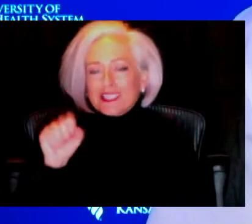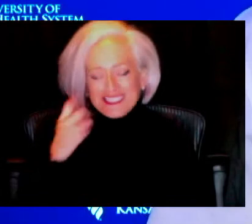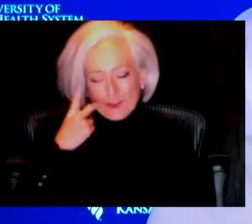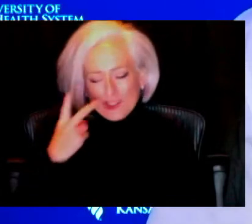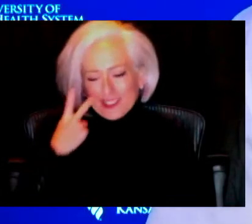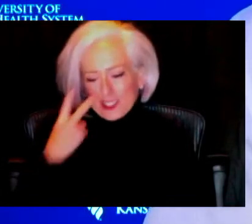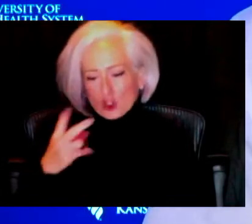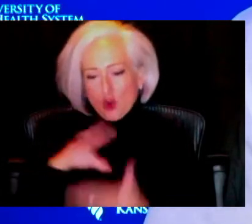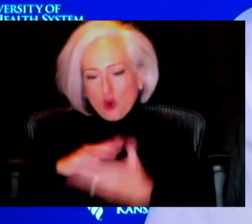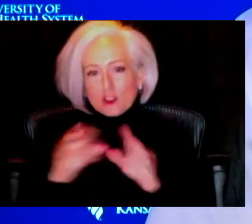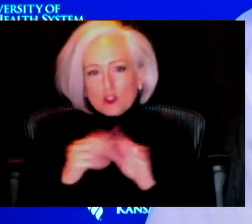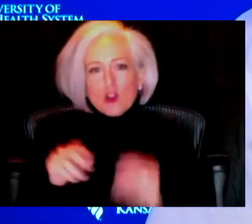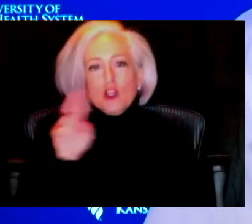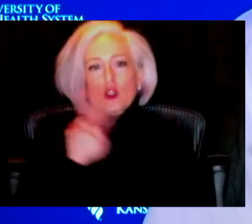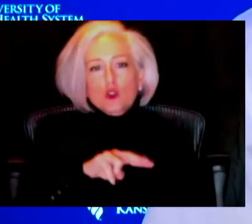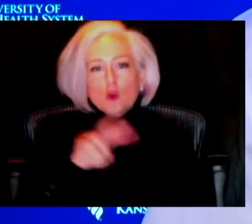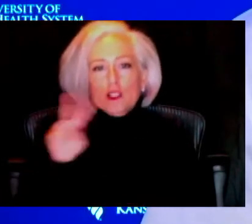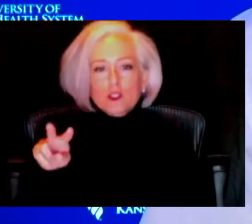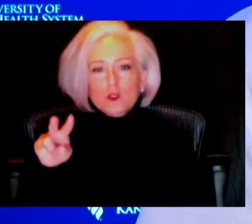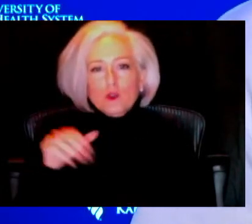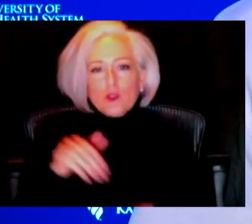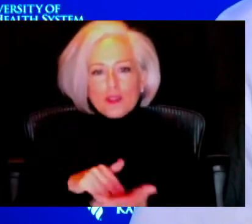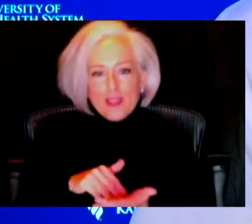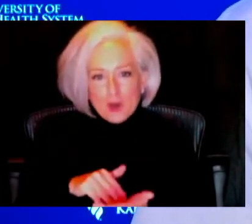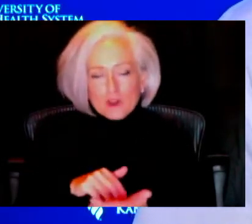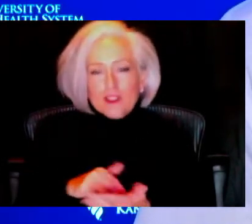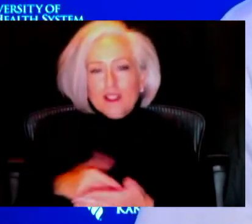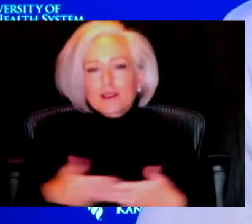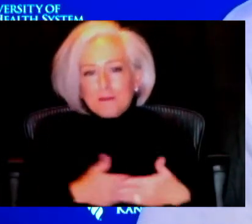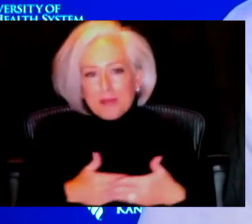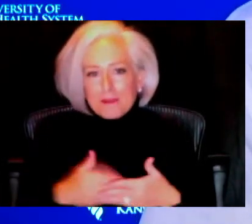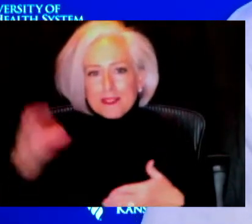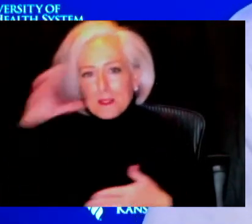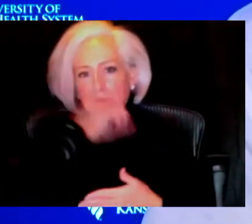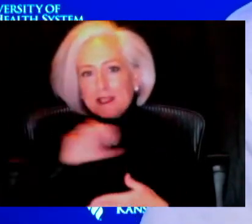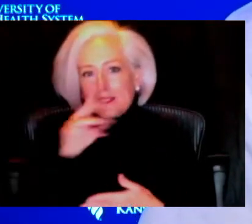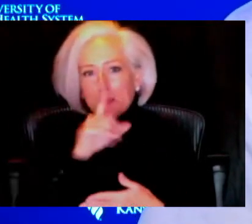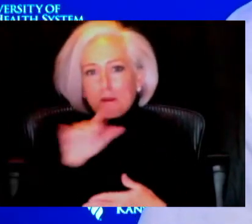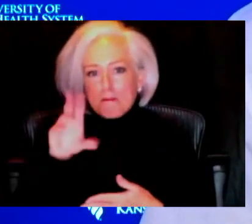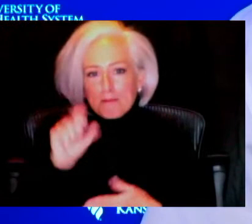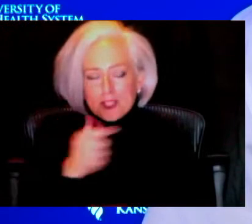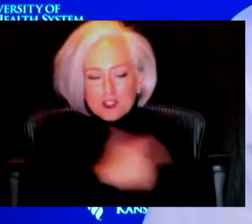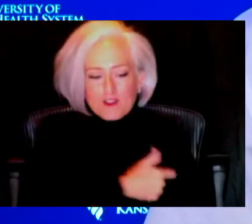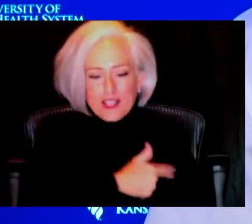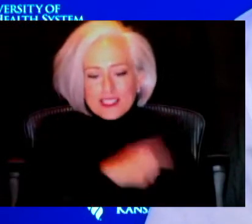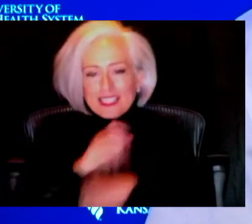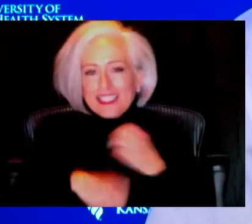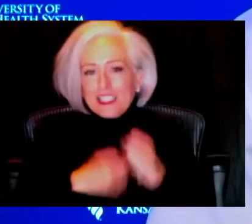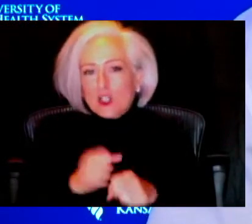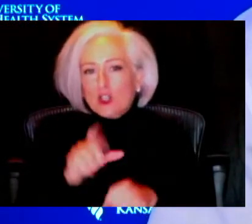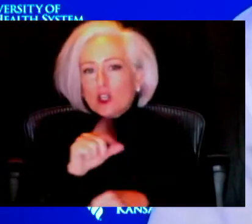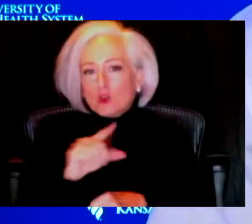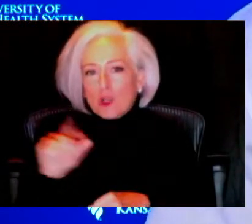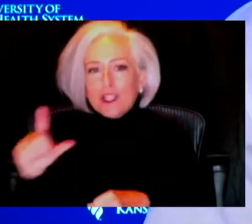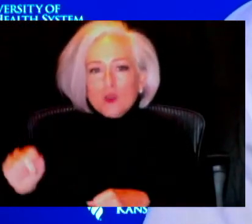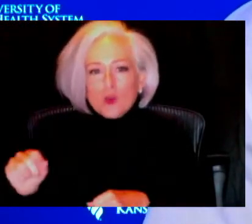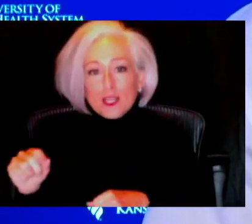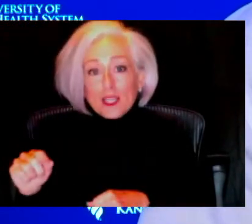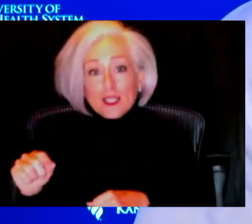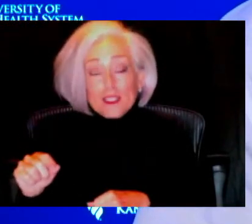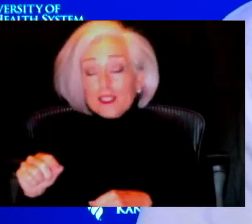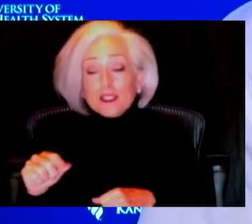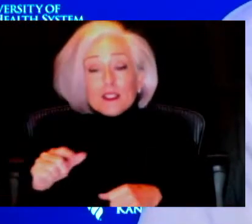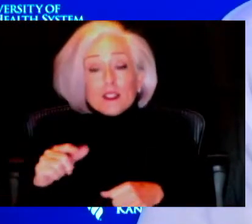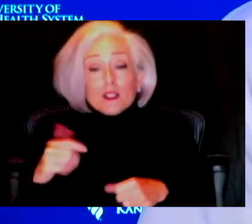million infants missed their measles vaccine in 2020. We have gotten these childhood preventable diseases under control because of